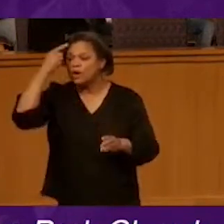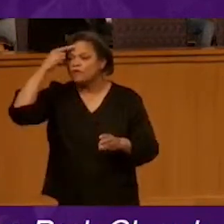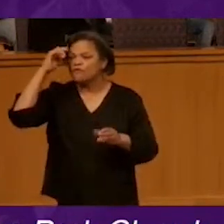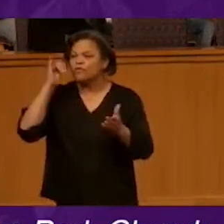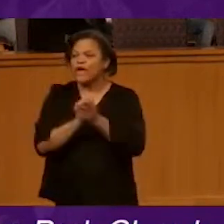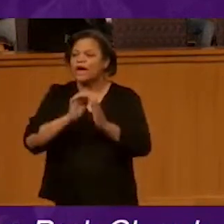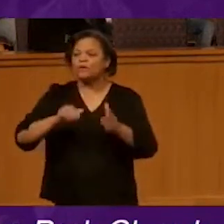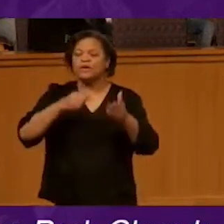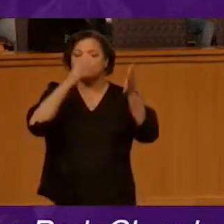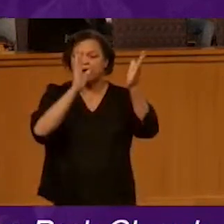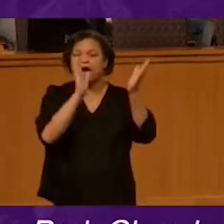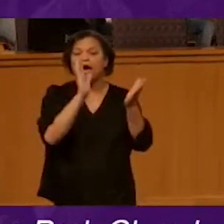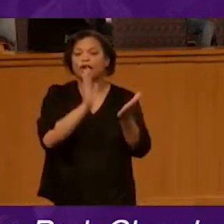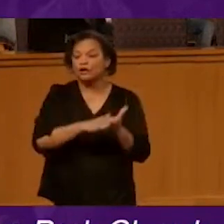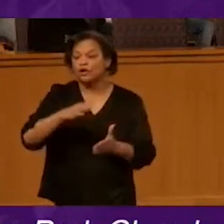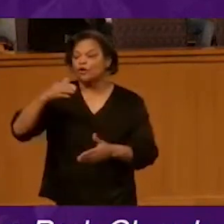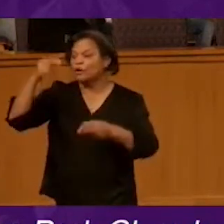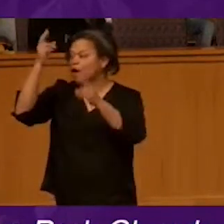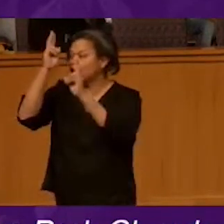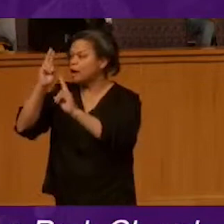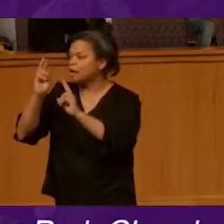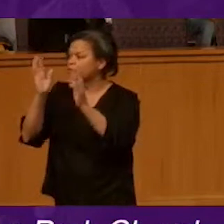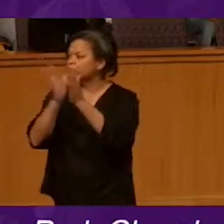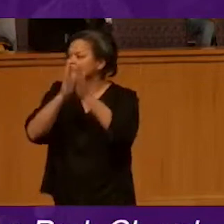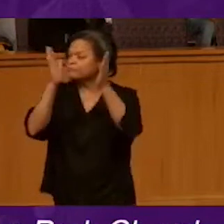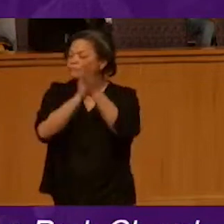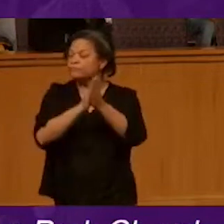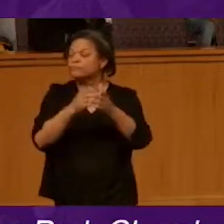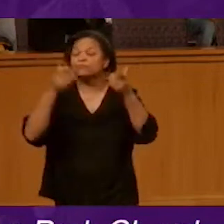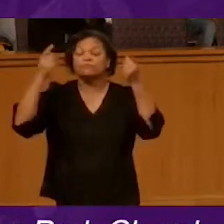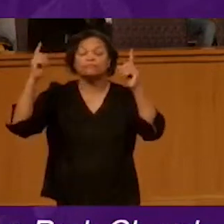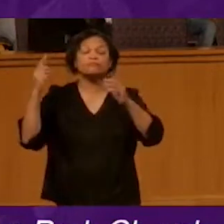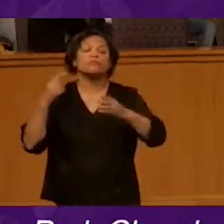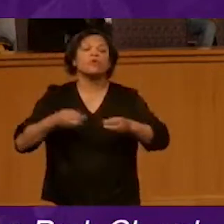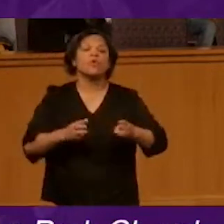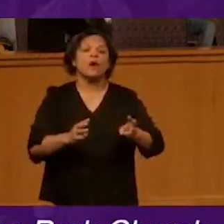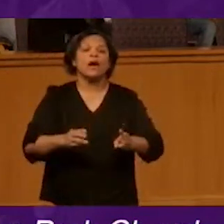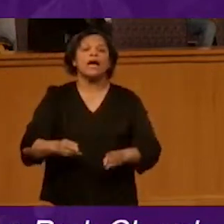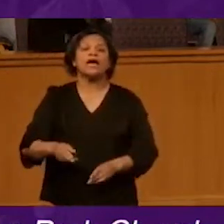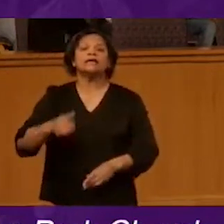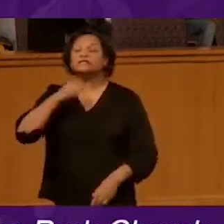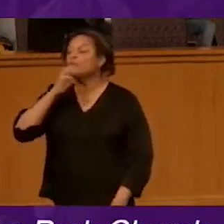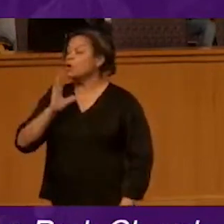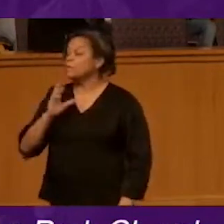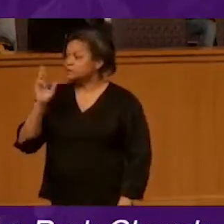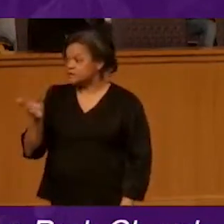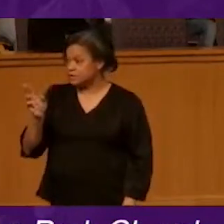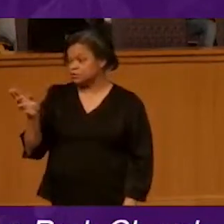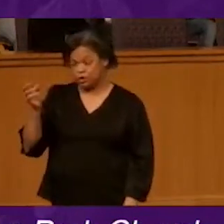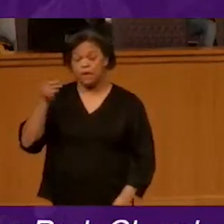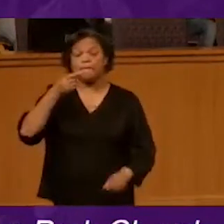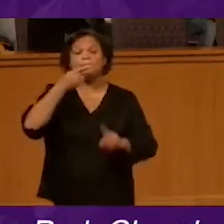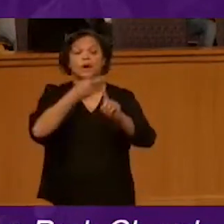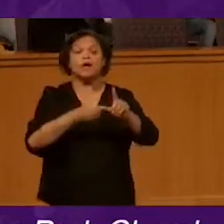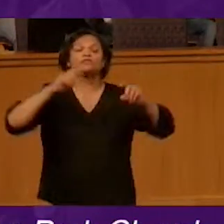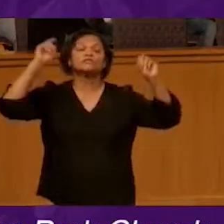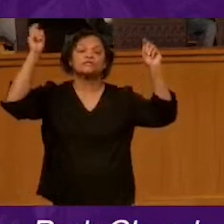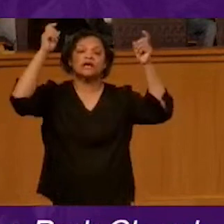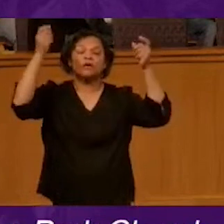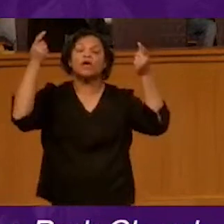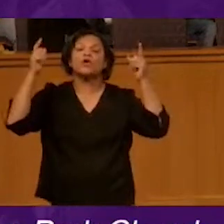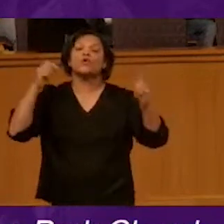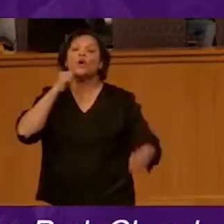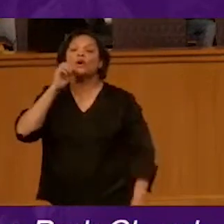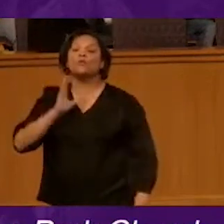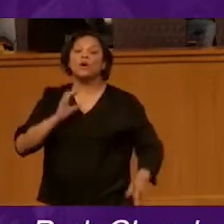give God glory, honor, and praise. And what a great way to do, since this is Women's History Month, as we celebrate dynamic women who